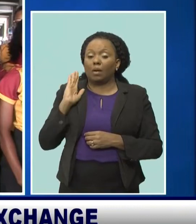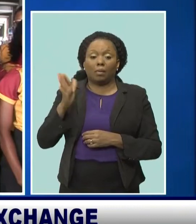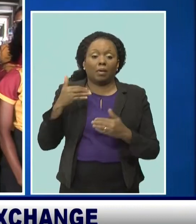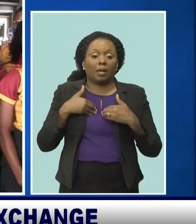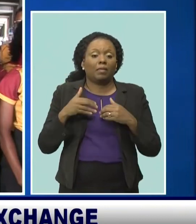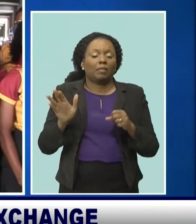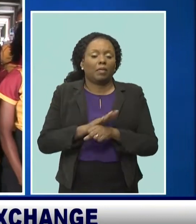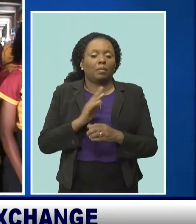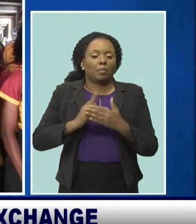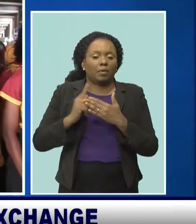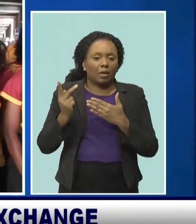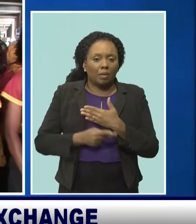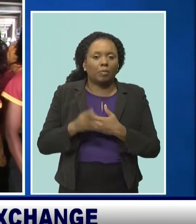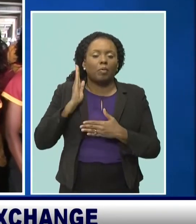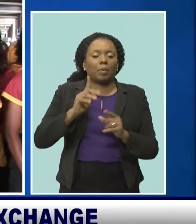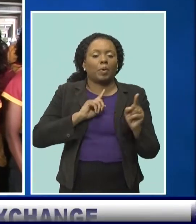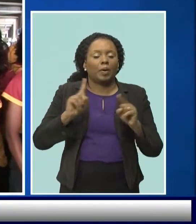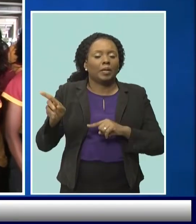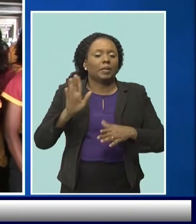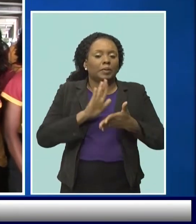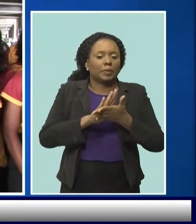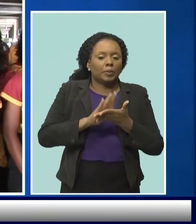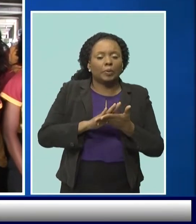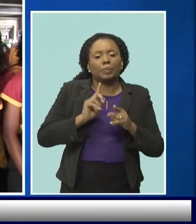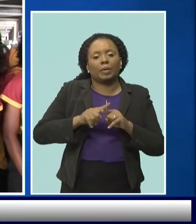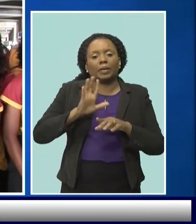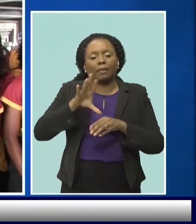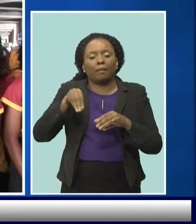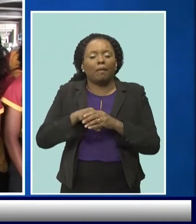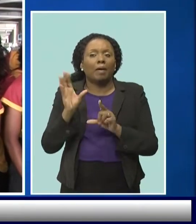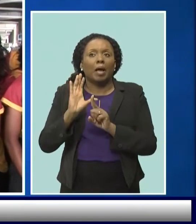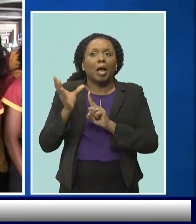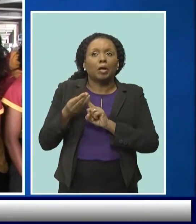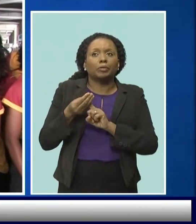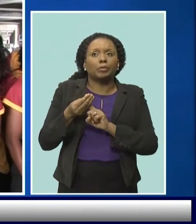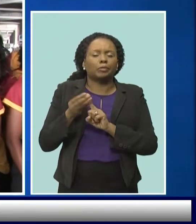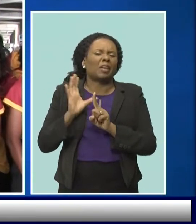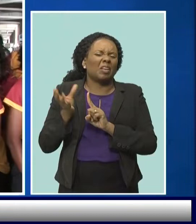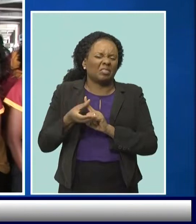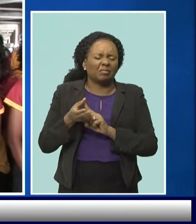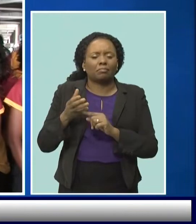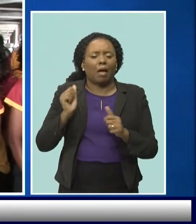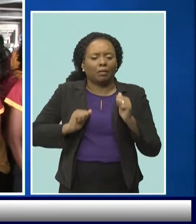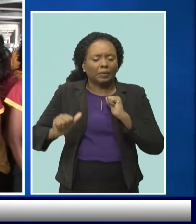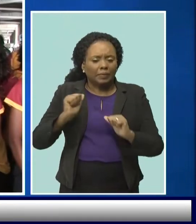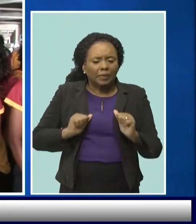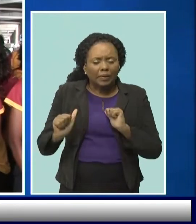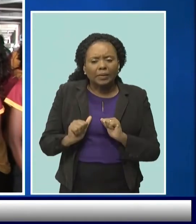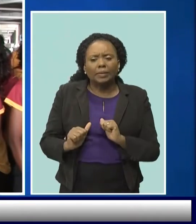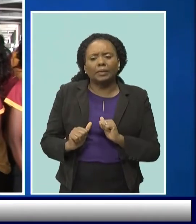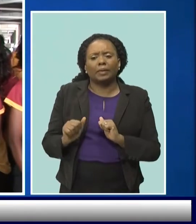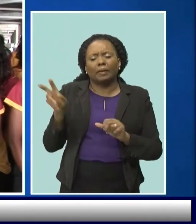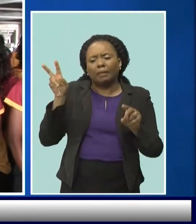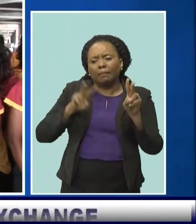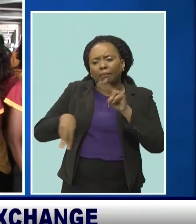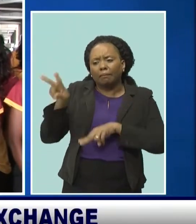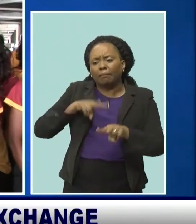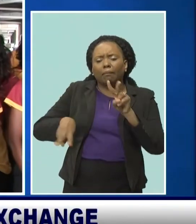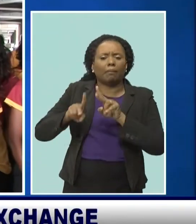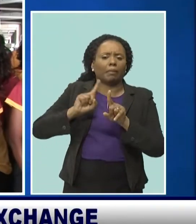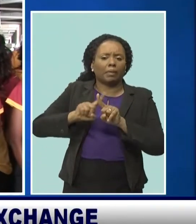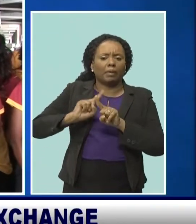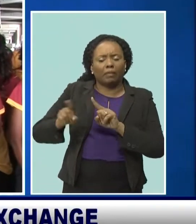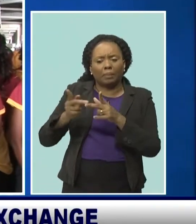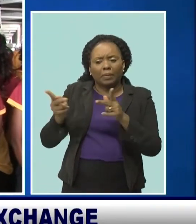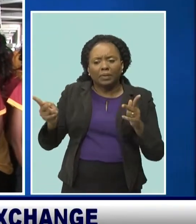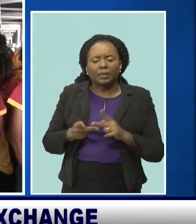are at school, we're going to be taking in some cultural activities and of course some places of interest. It is all about experiencing